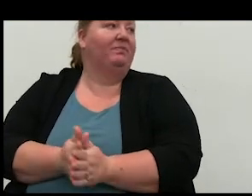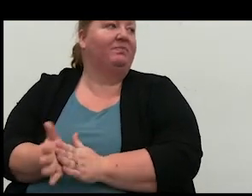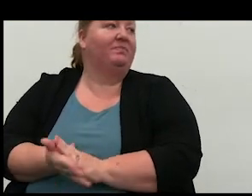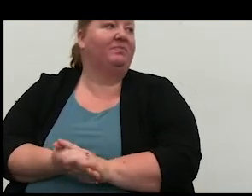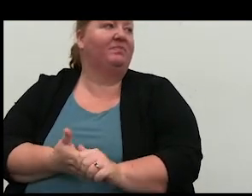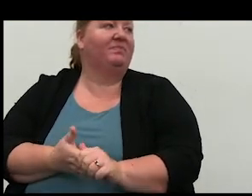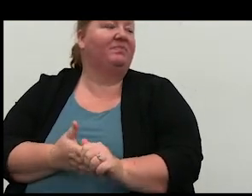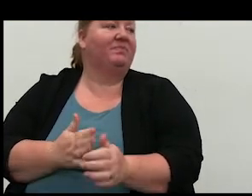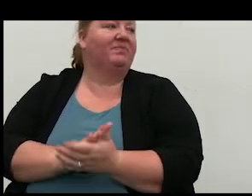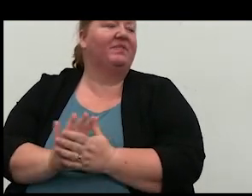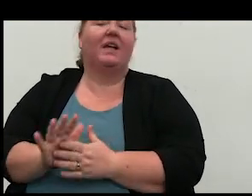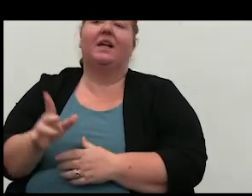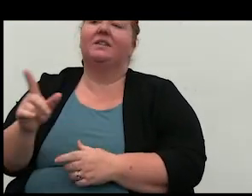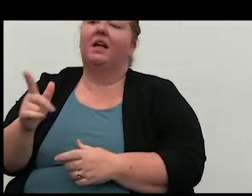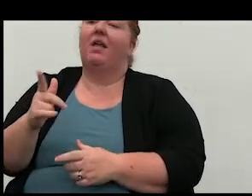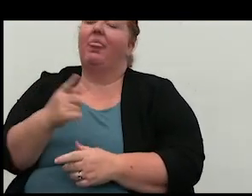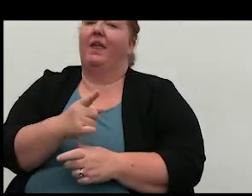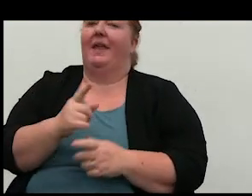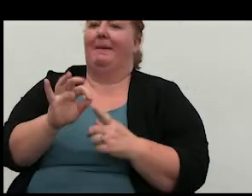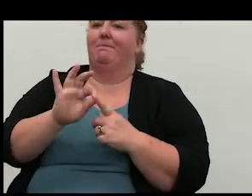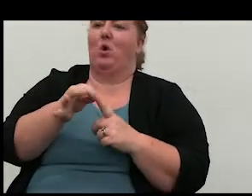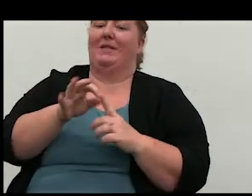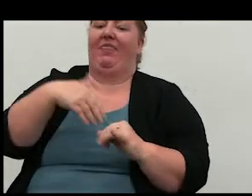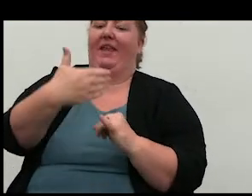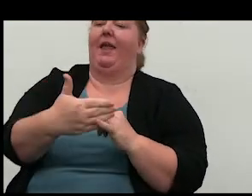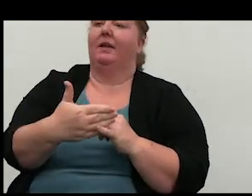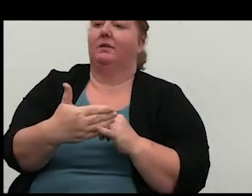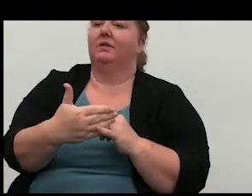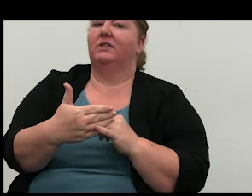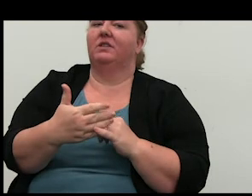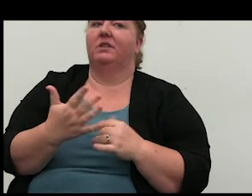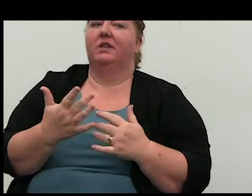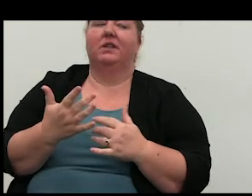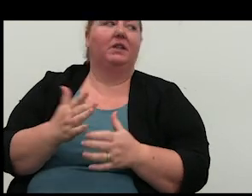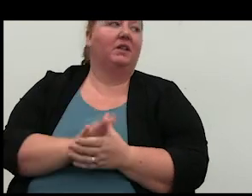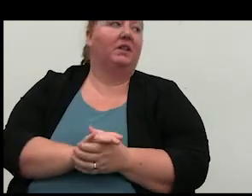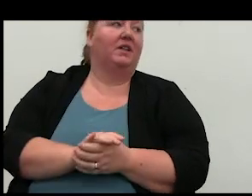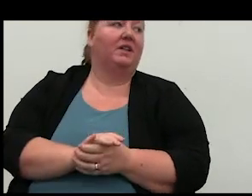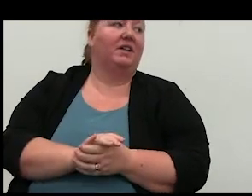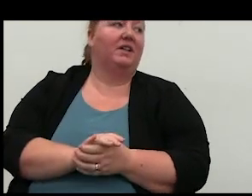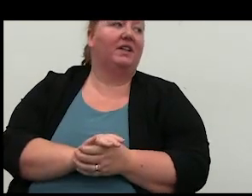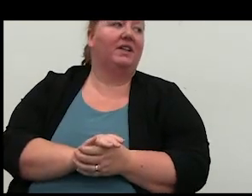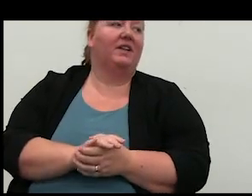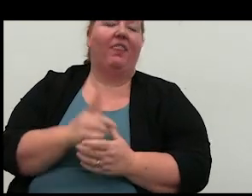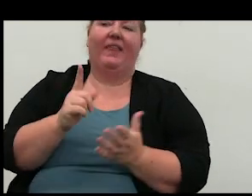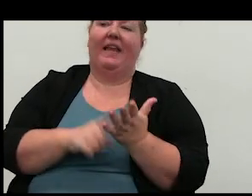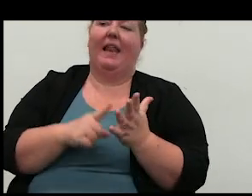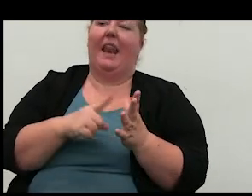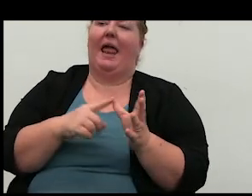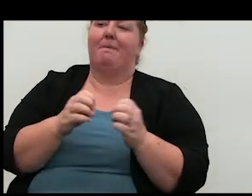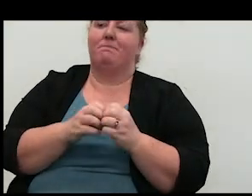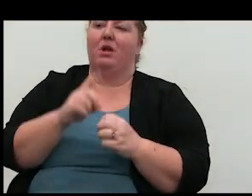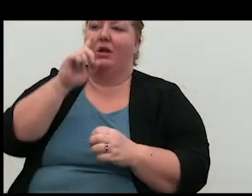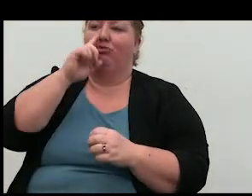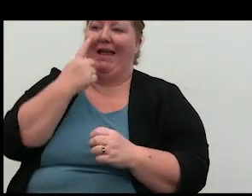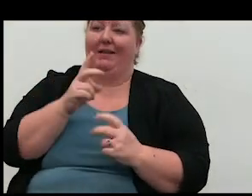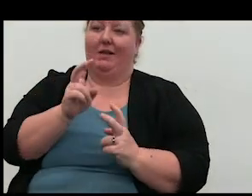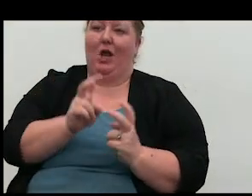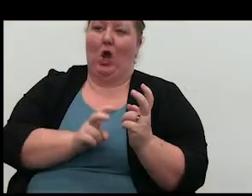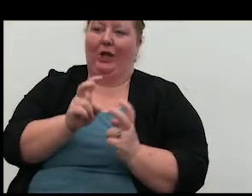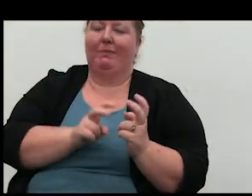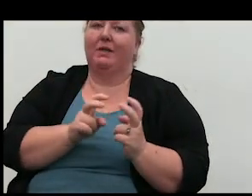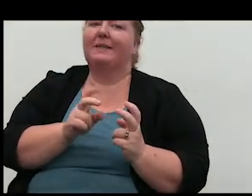So to kind of pick up that point you made at the end, that you feel immune to the lab rat argument, but there's